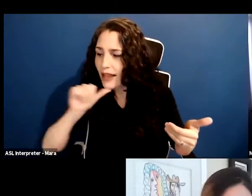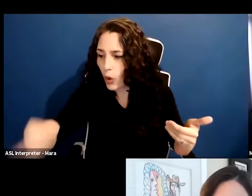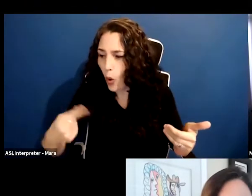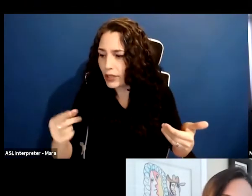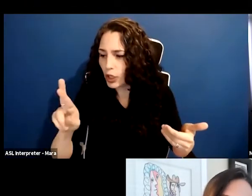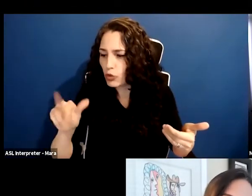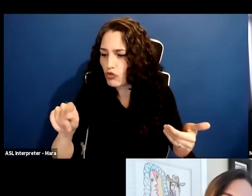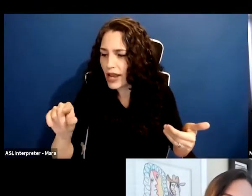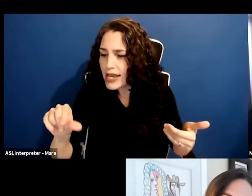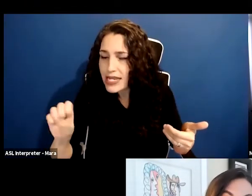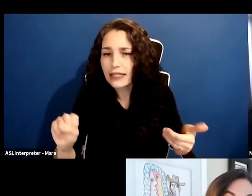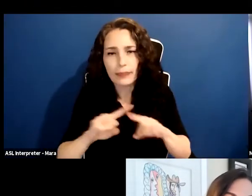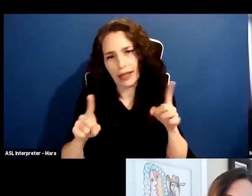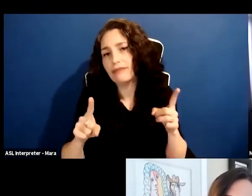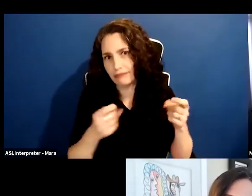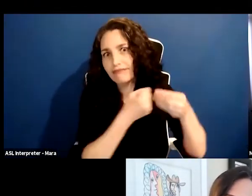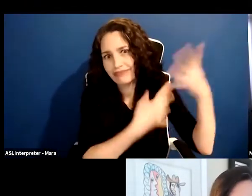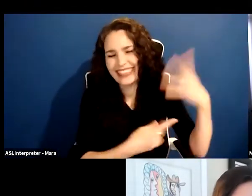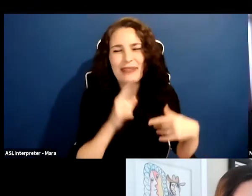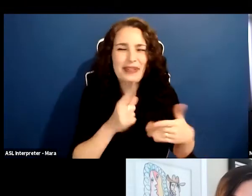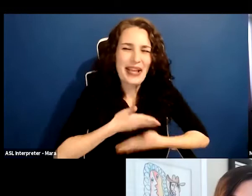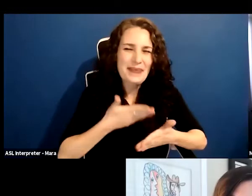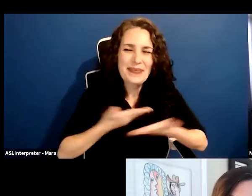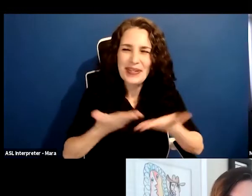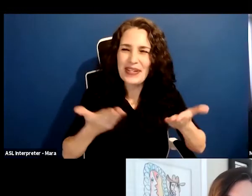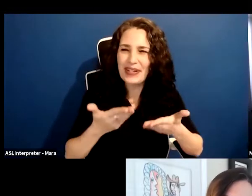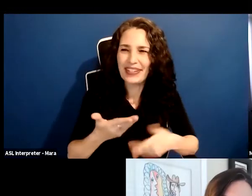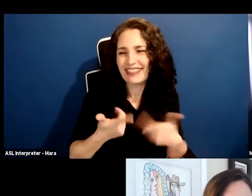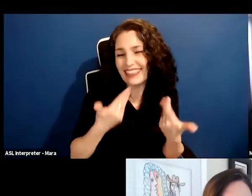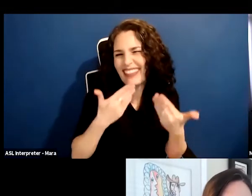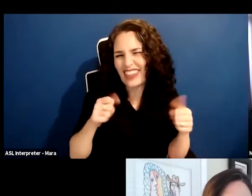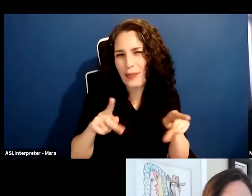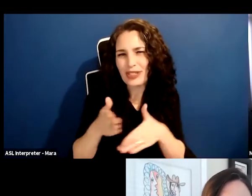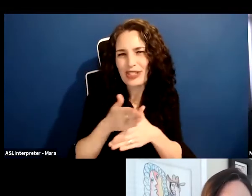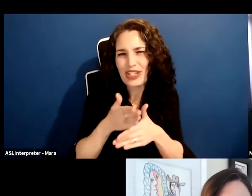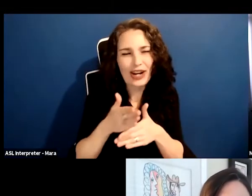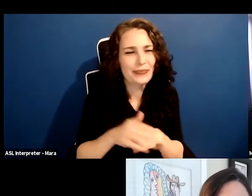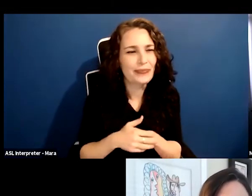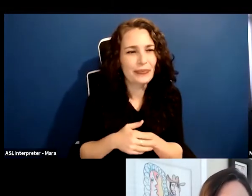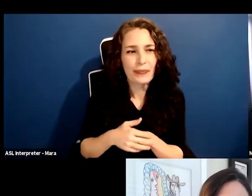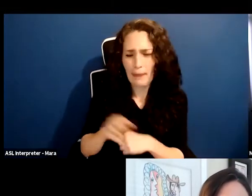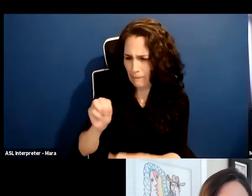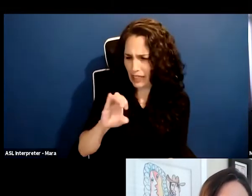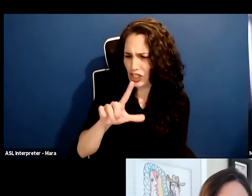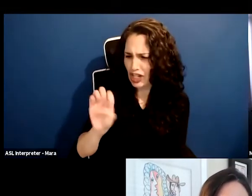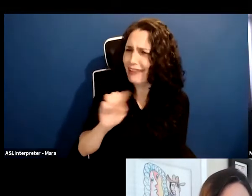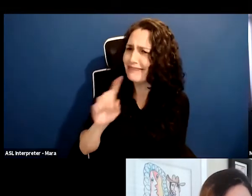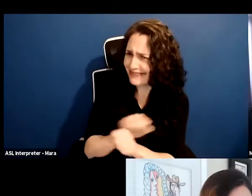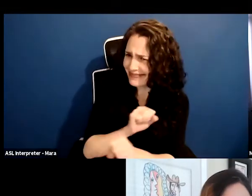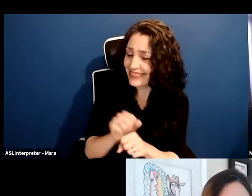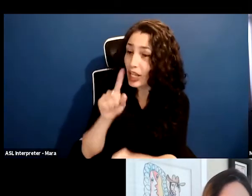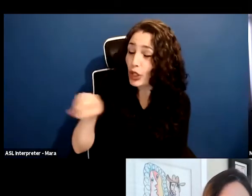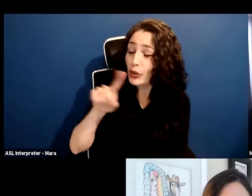to be here today. And thank you for the opportunity to share a little bit about our work in this space. Absolutely. And didn't you guys